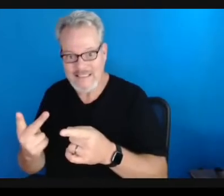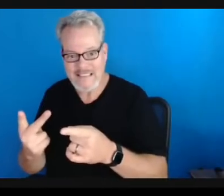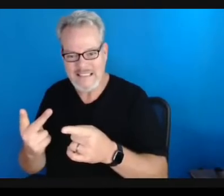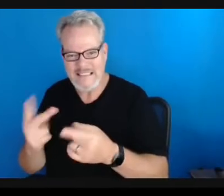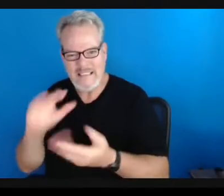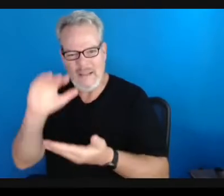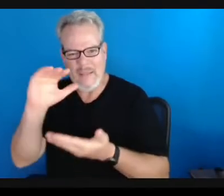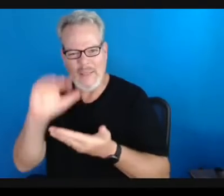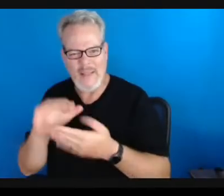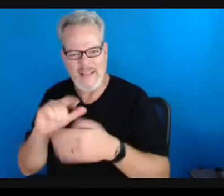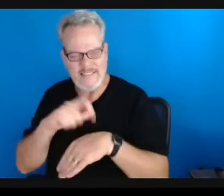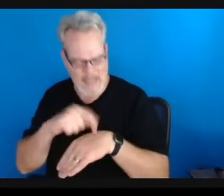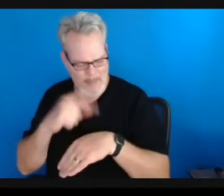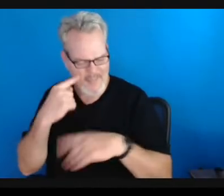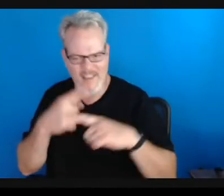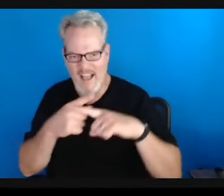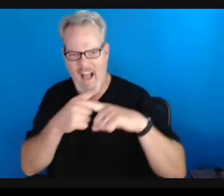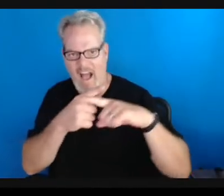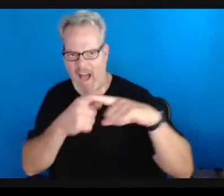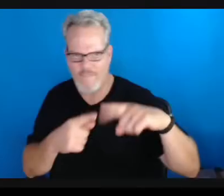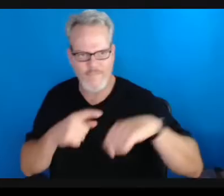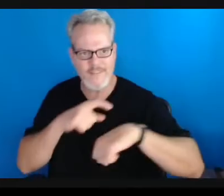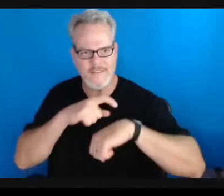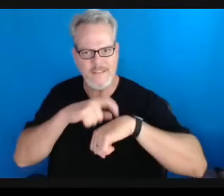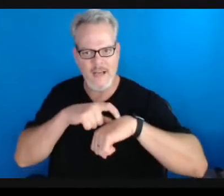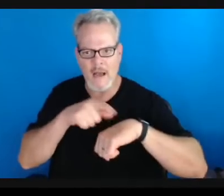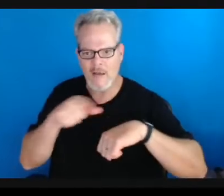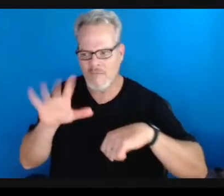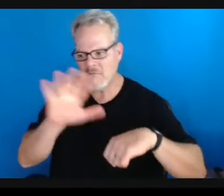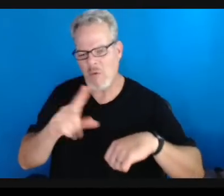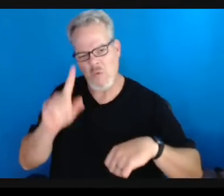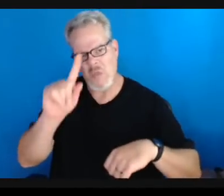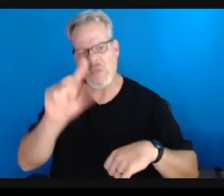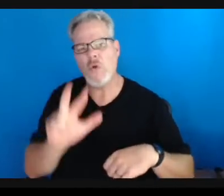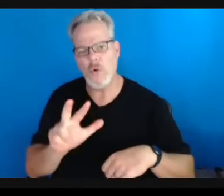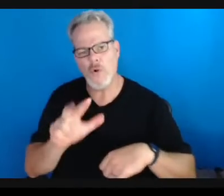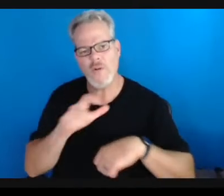perhaps less than half the time here, right? Almost 1/3 the time.